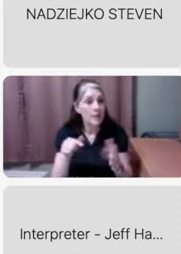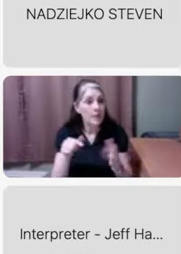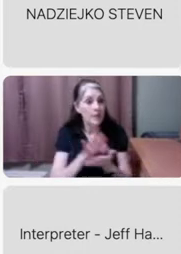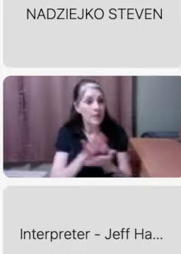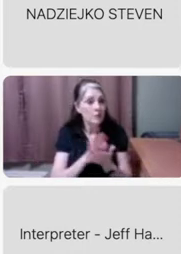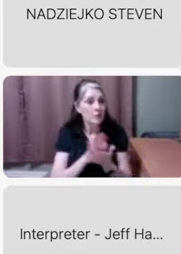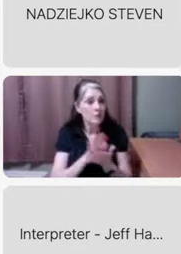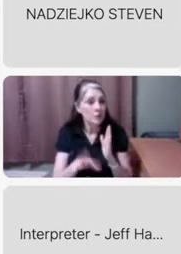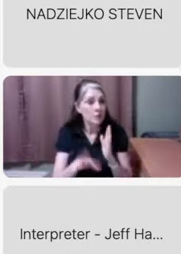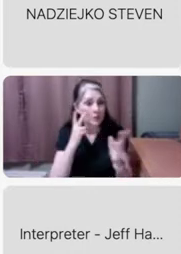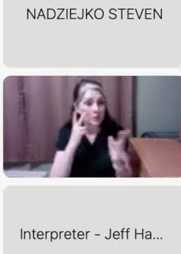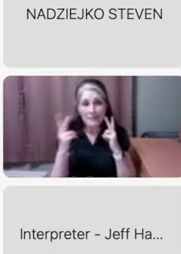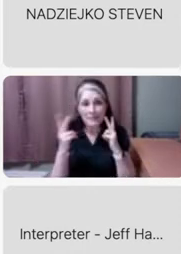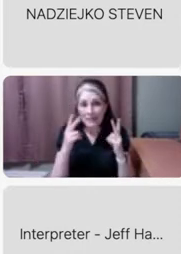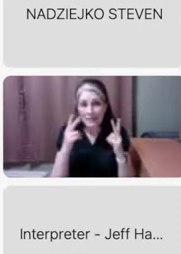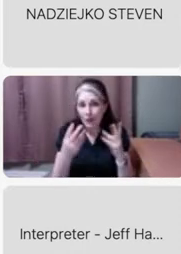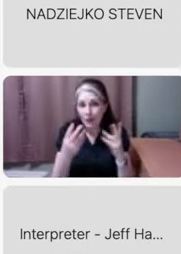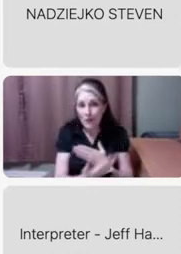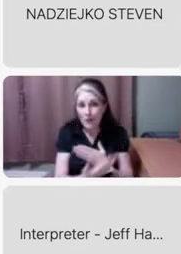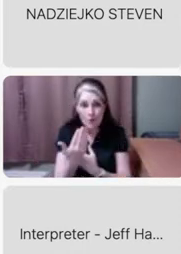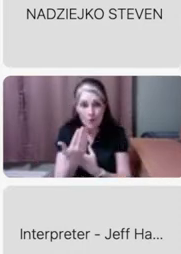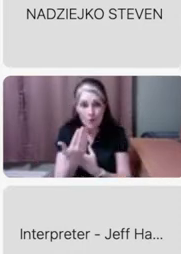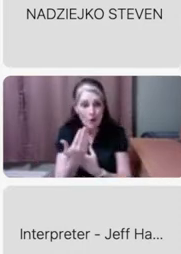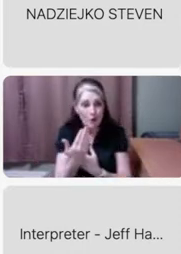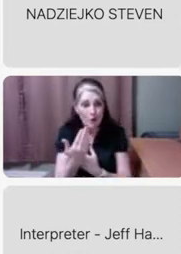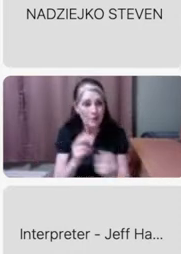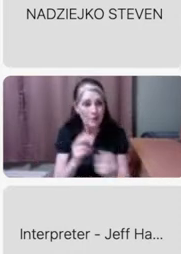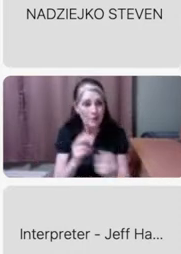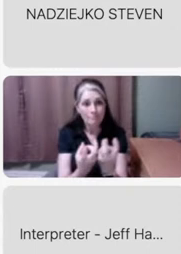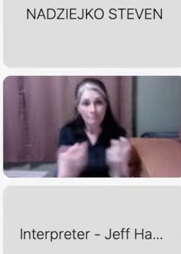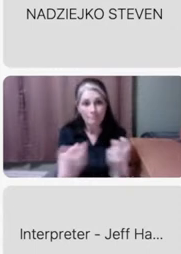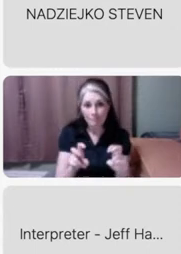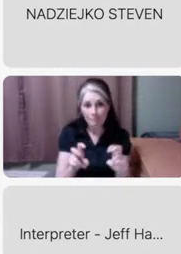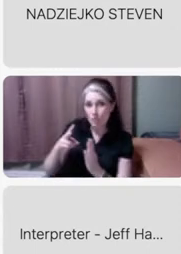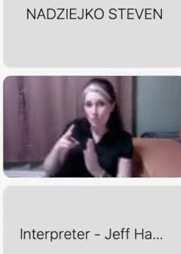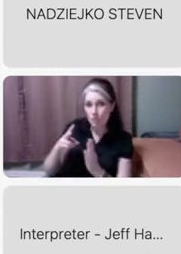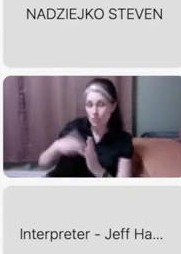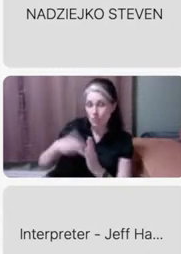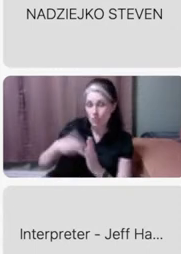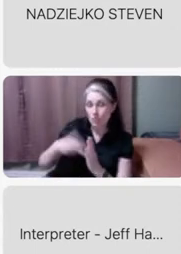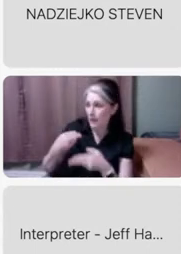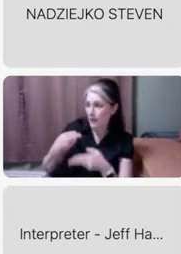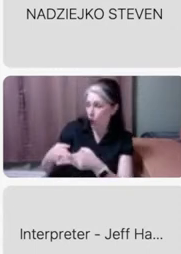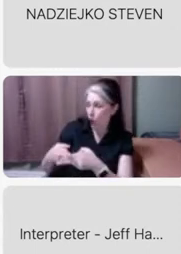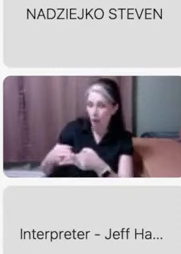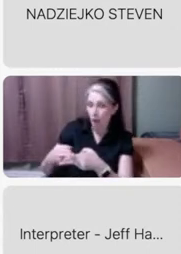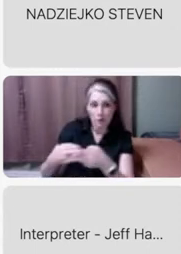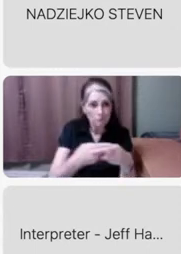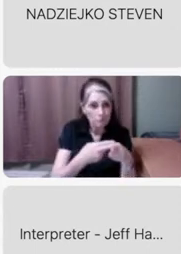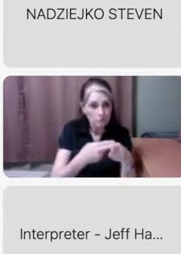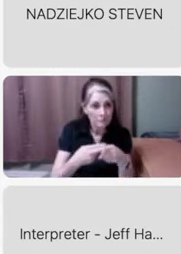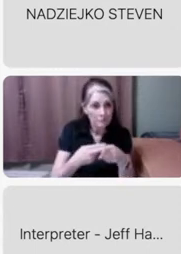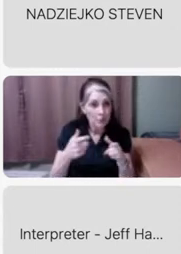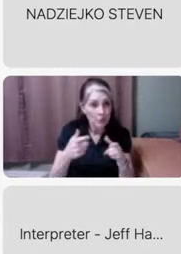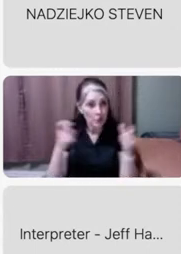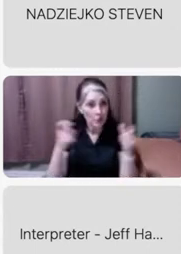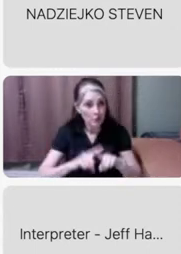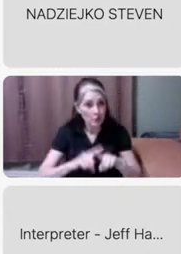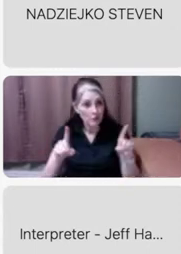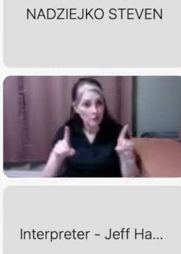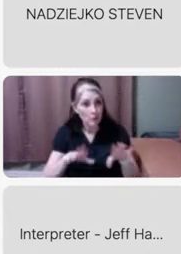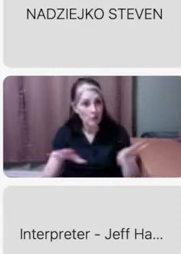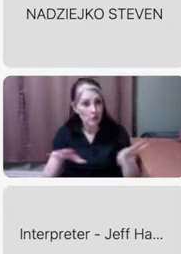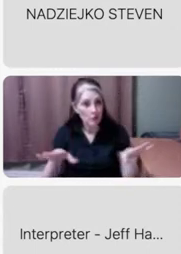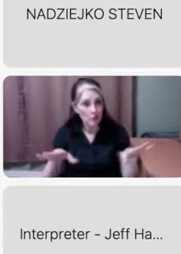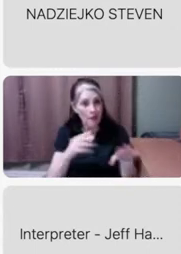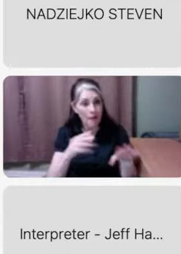morning greeting the children and their families and calling them by knowing it makes a huge difference to the children and their families to